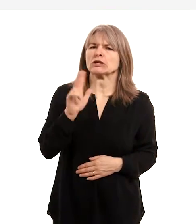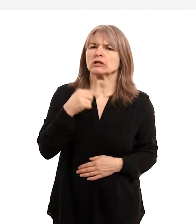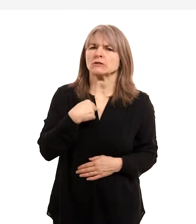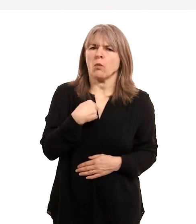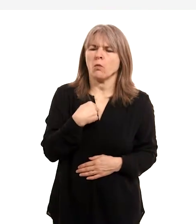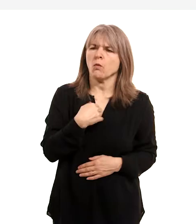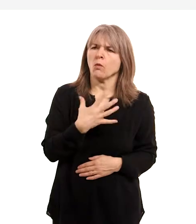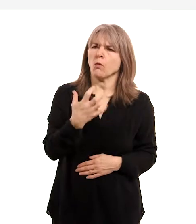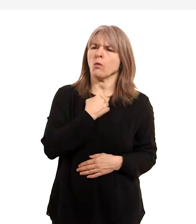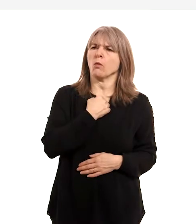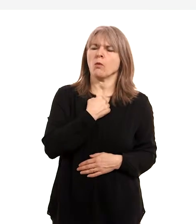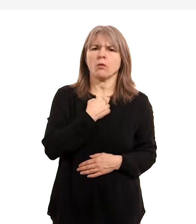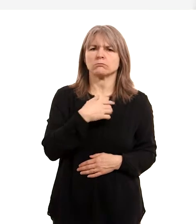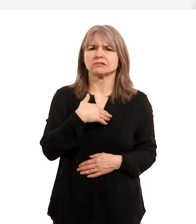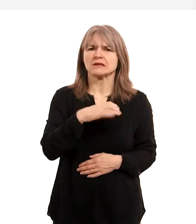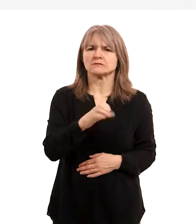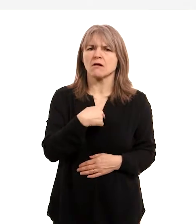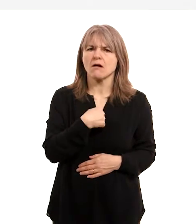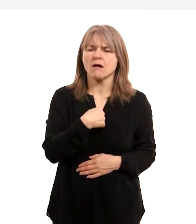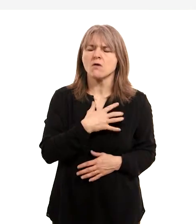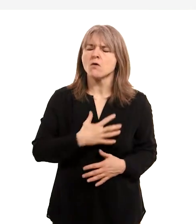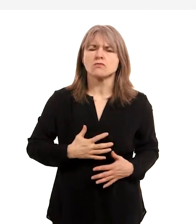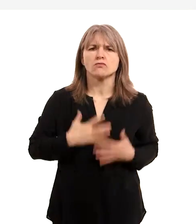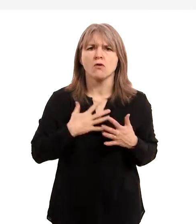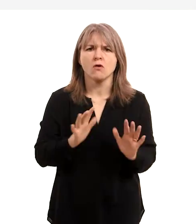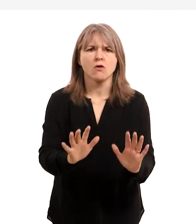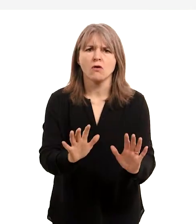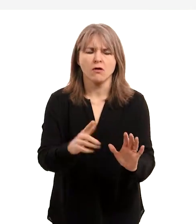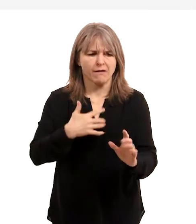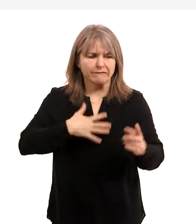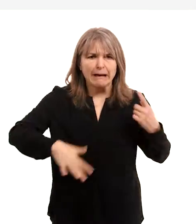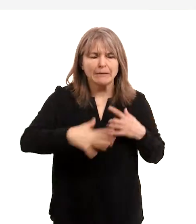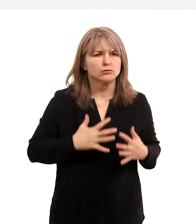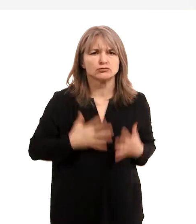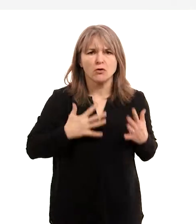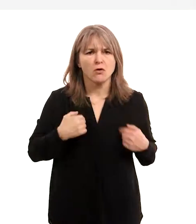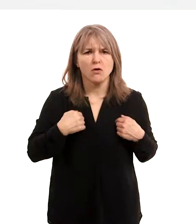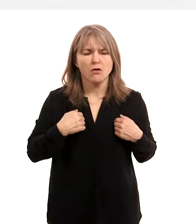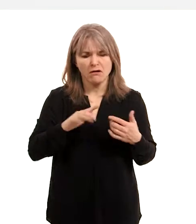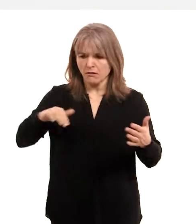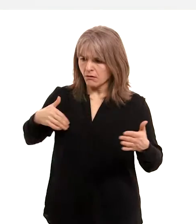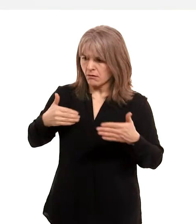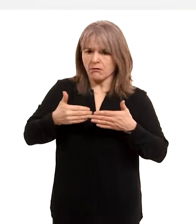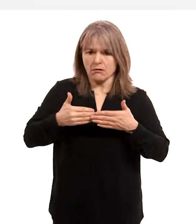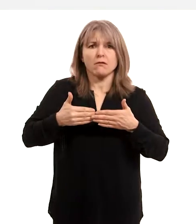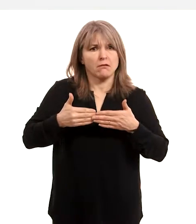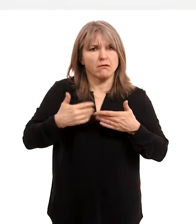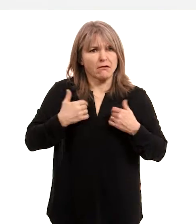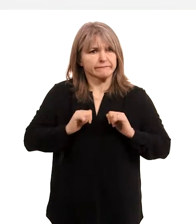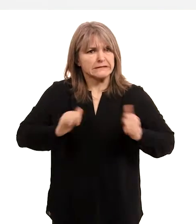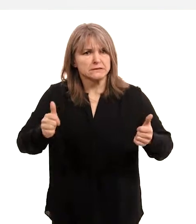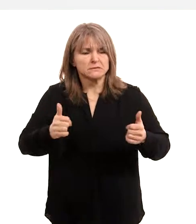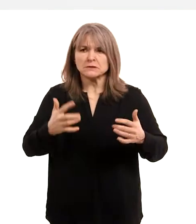now, and a huge shock to me, to my family. I was quite a healthy, busy woman